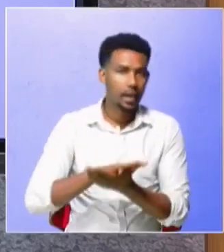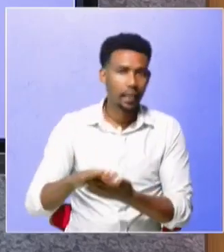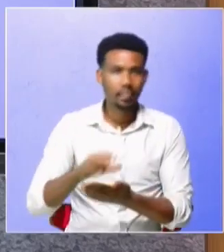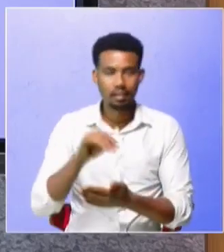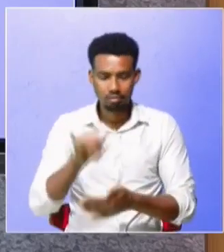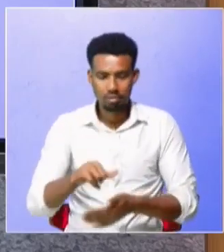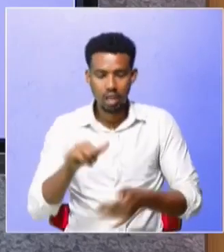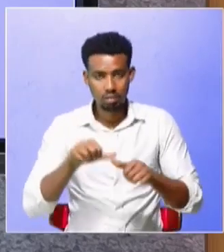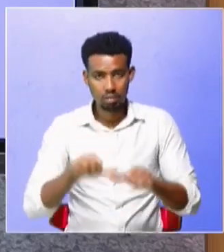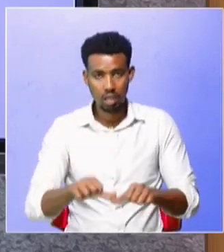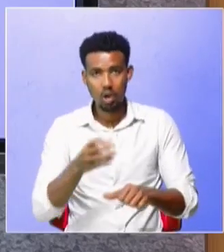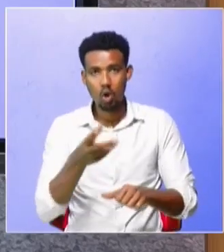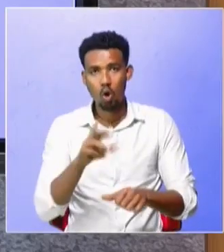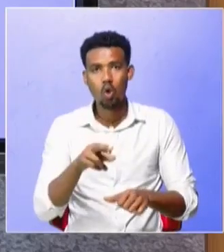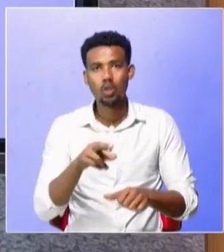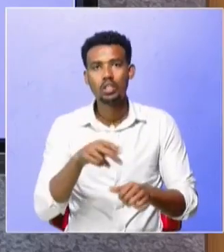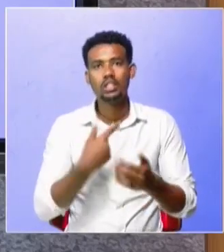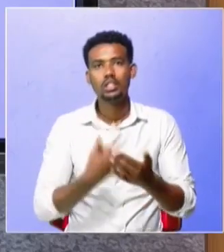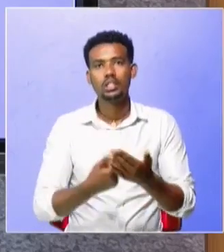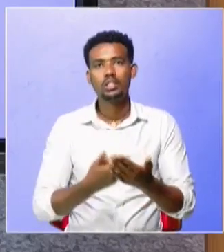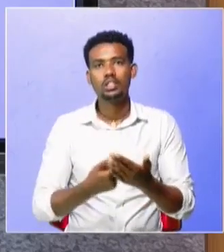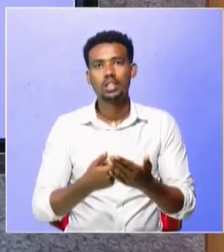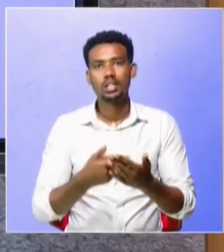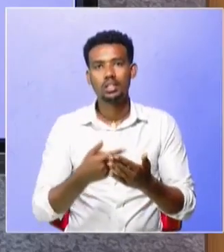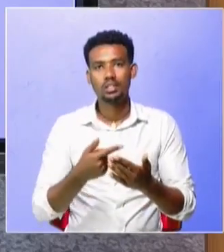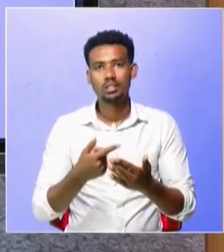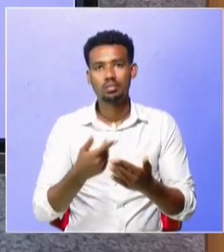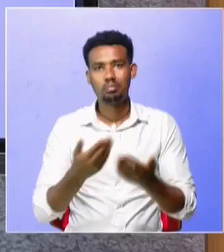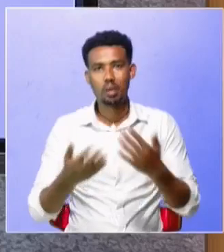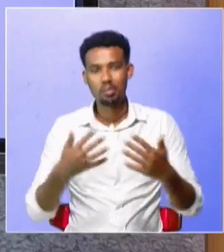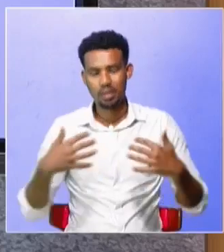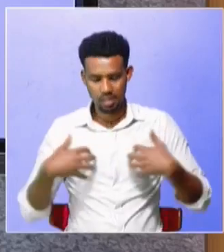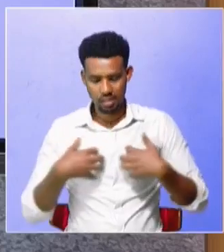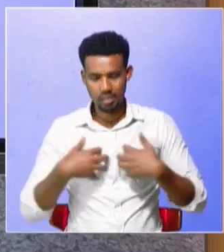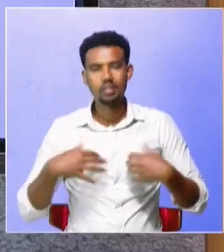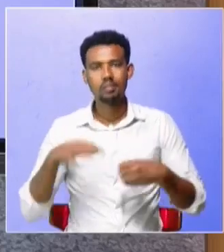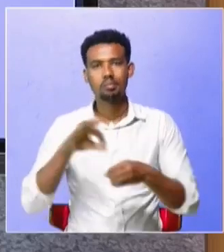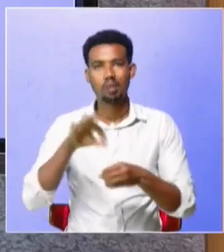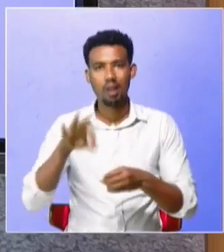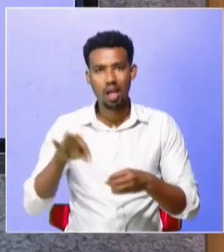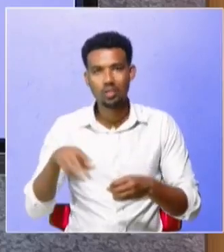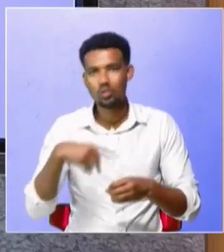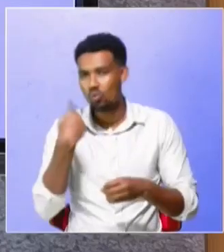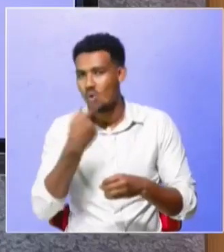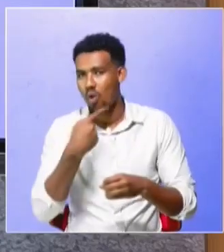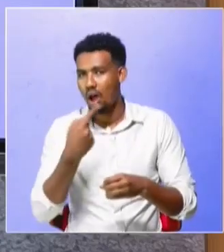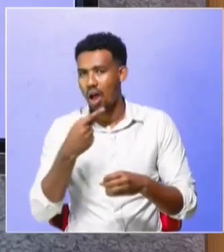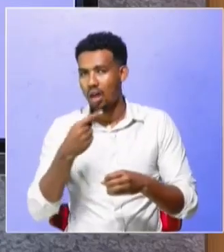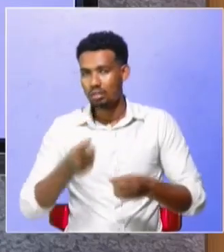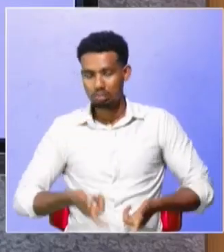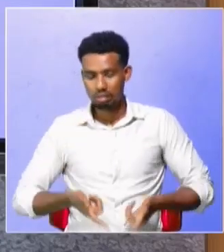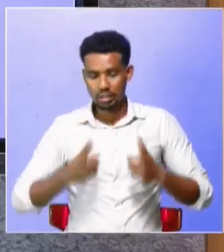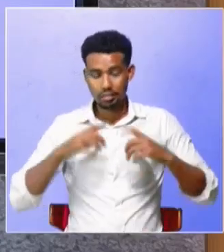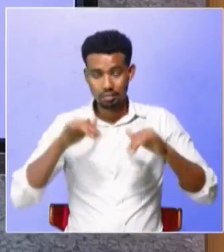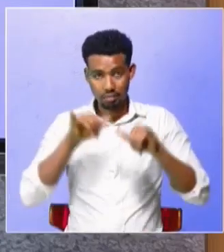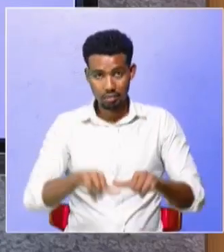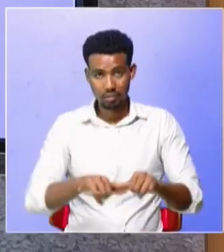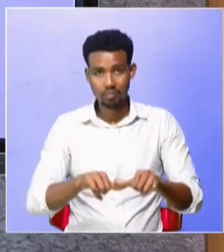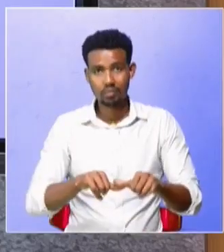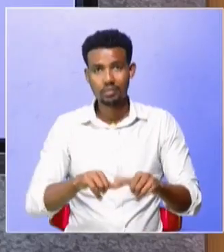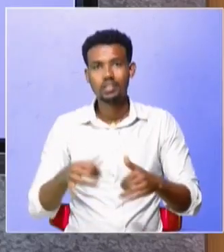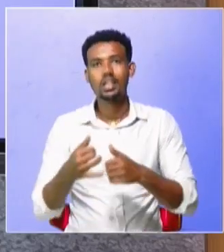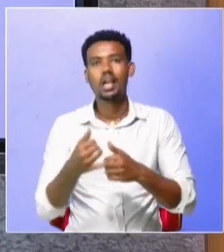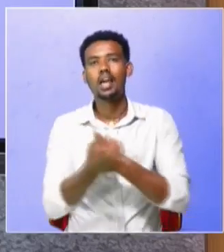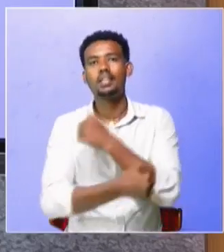a place. Or in this case, it can mean animals and plants who are native to that place. So indigenous